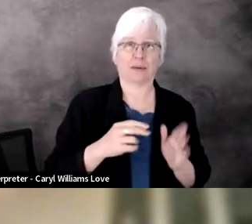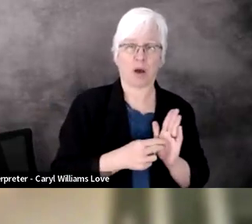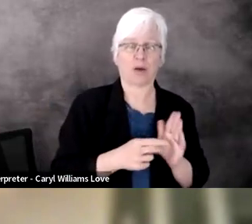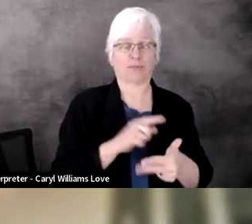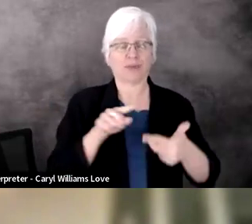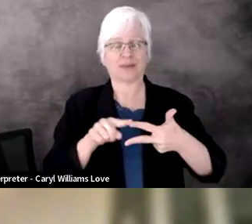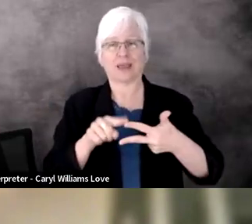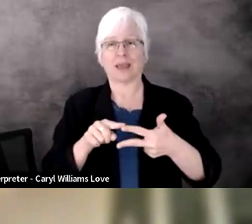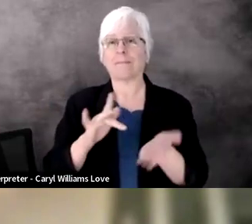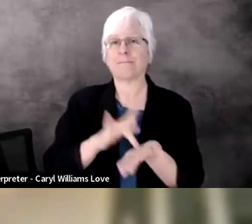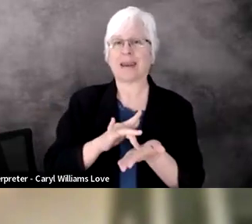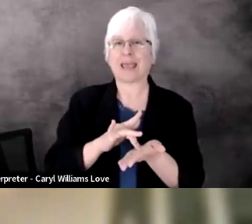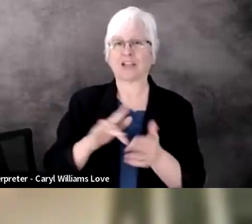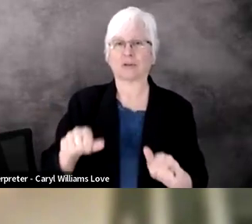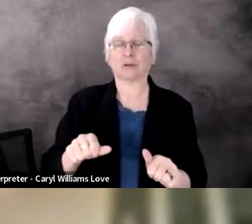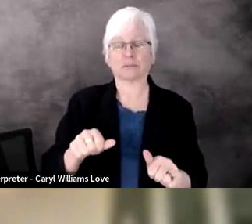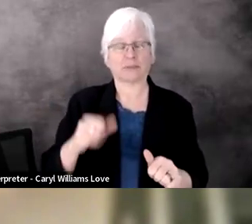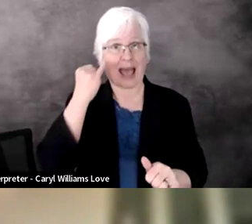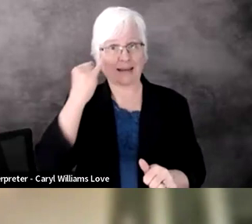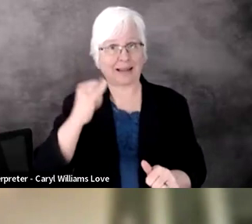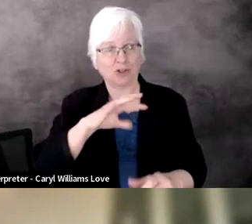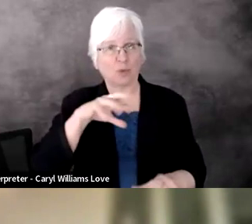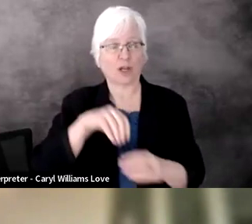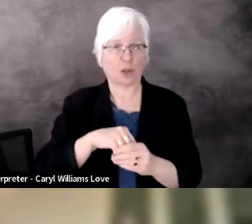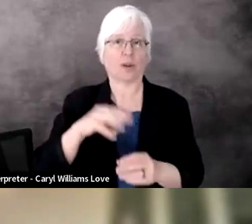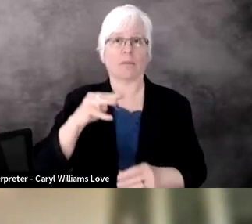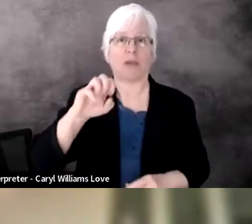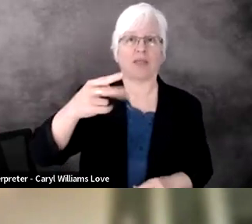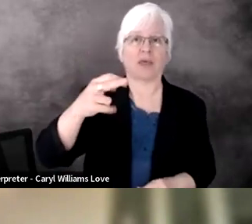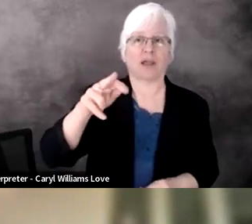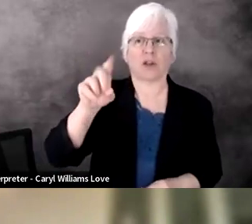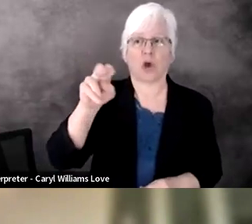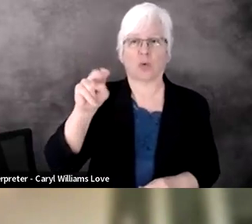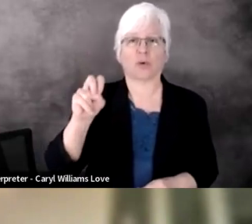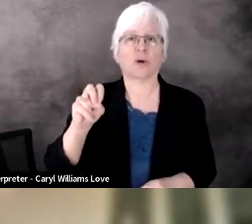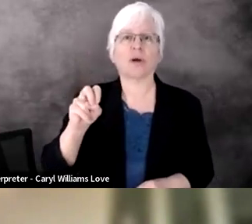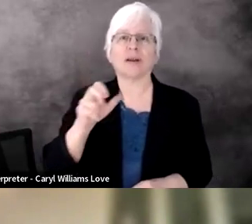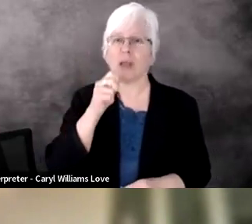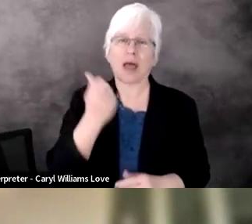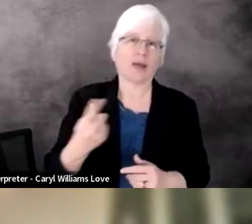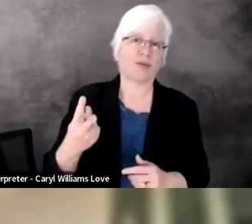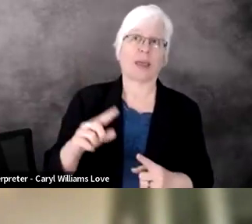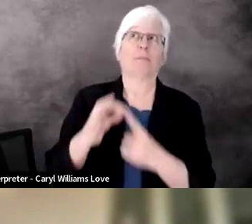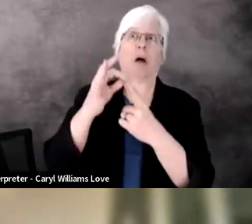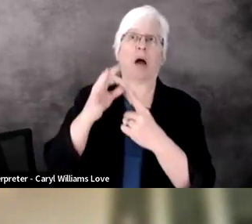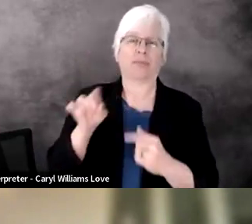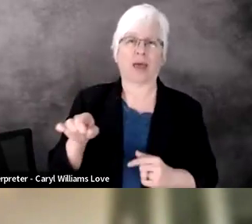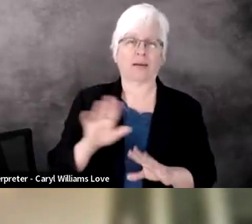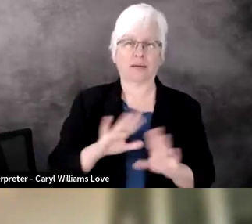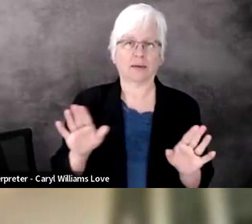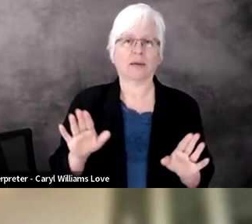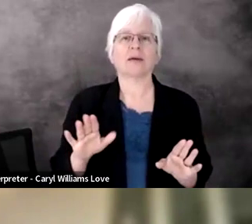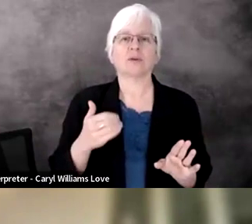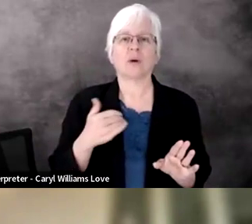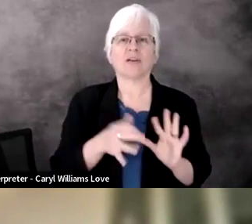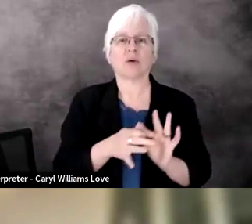capable, ideally to include methadone. So not everything but methadone for fentanyl is often the best medicine that we have. And so having a